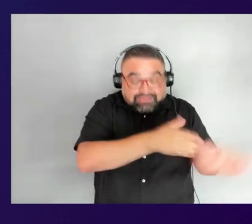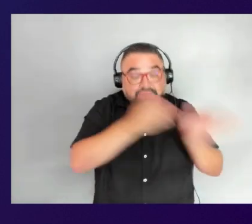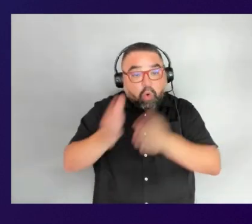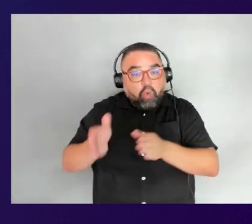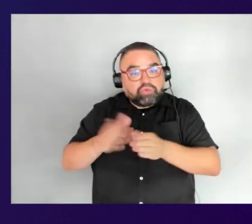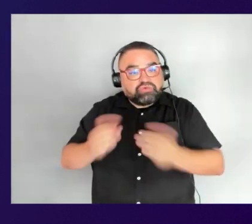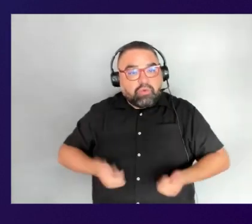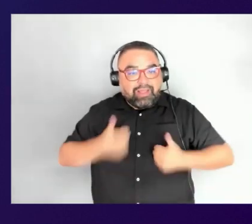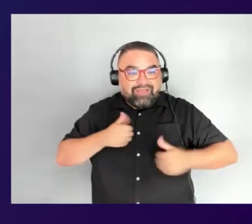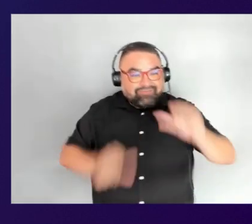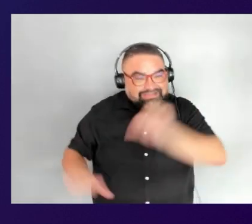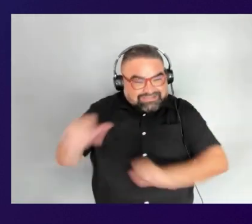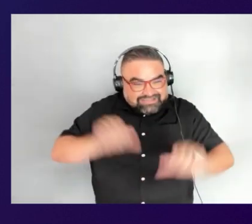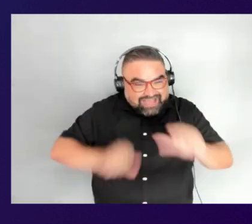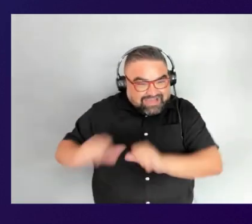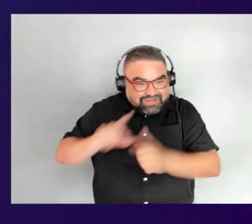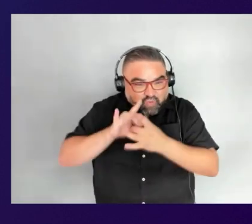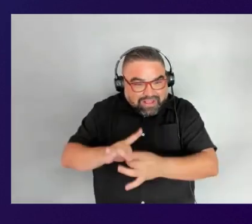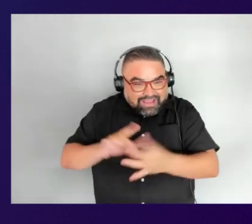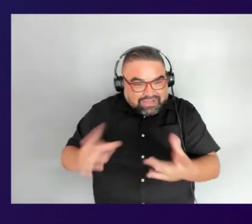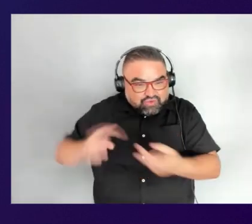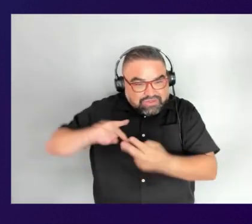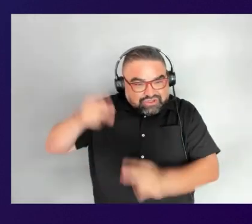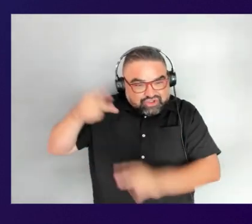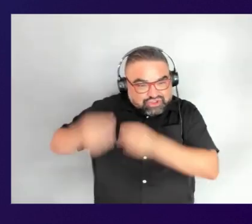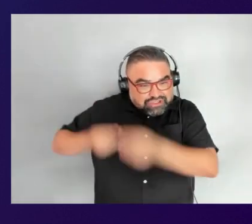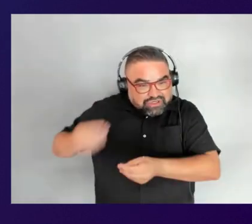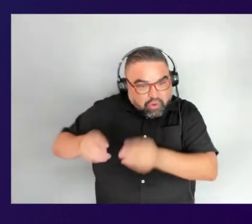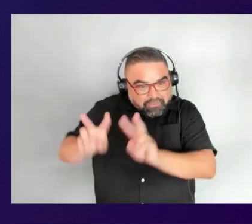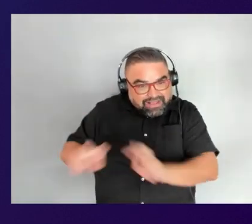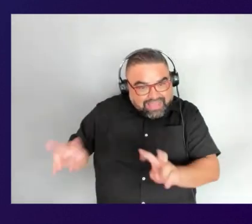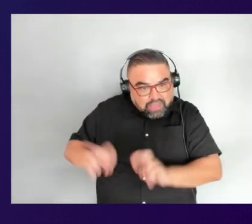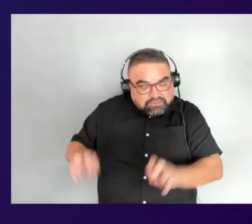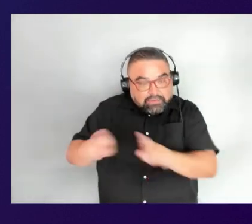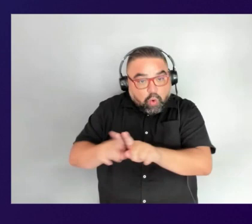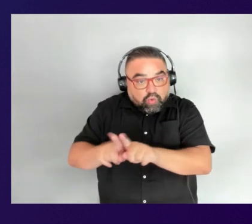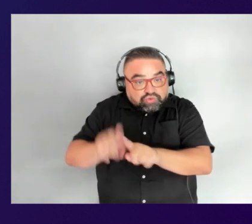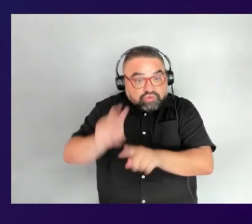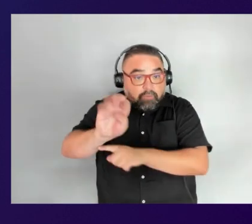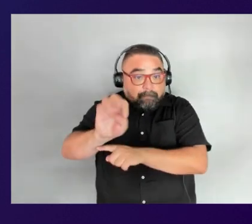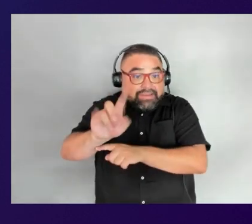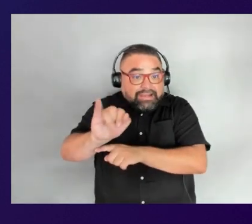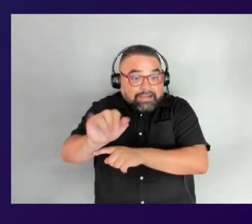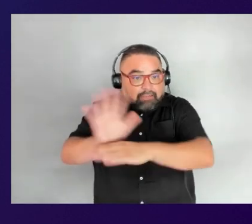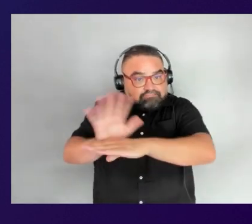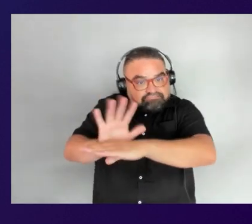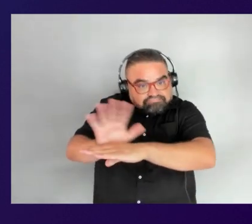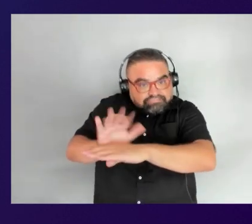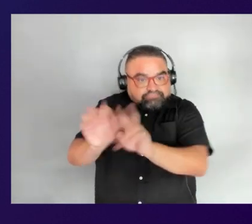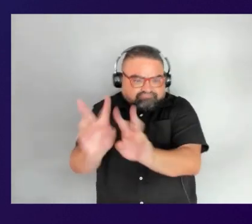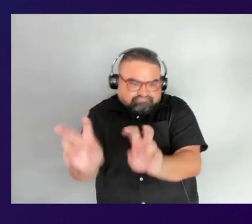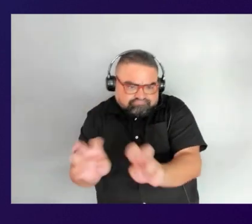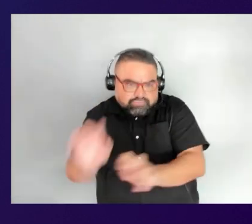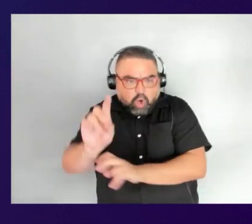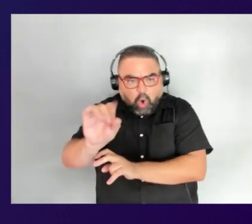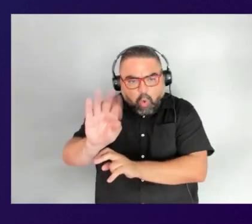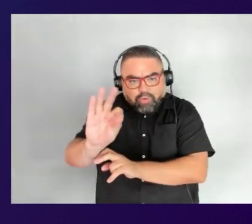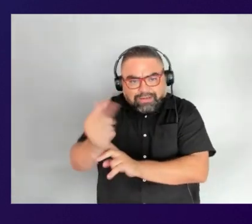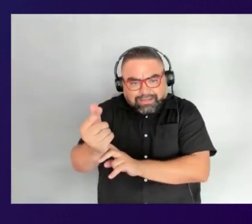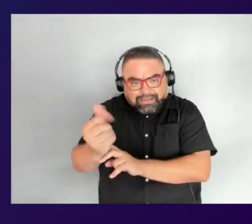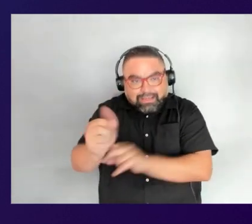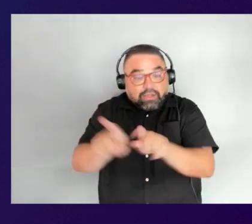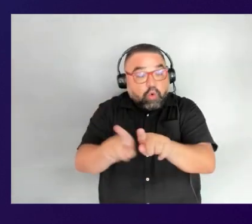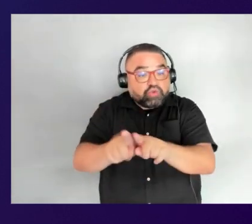space, we see things around genome analysis, media editing and rendering and transcoding, as well as various different types of manufacturing